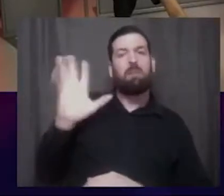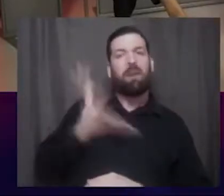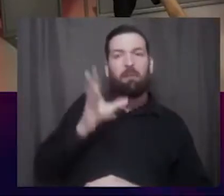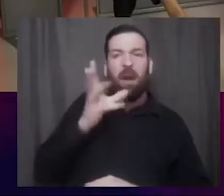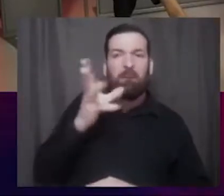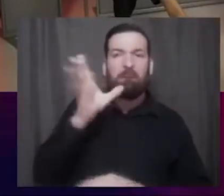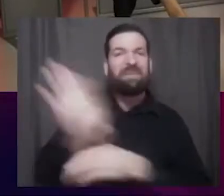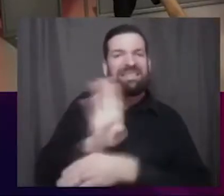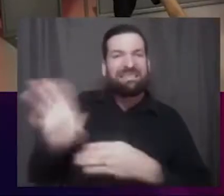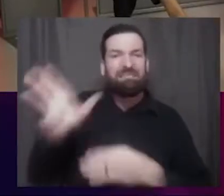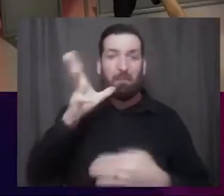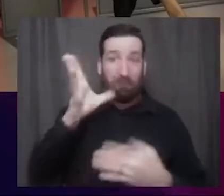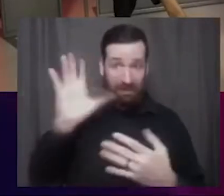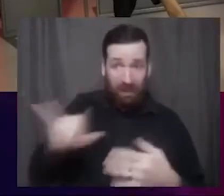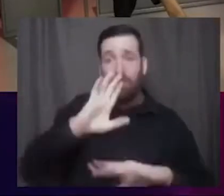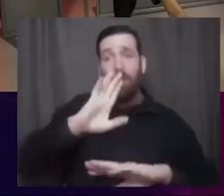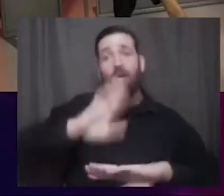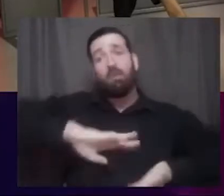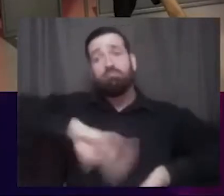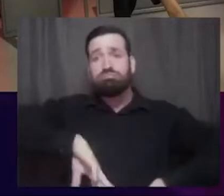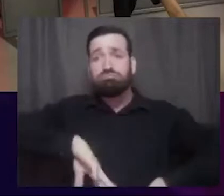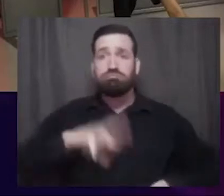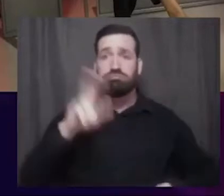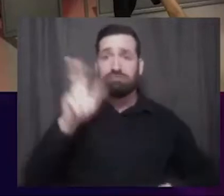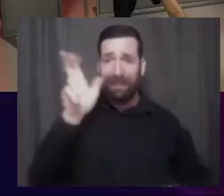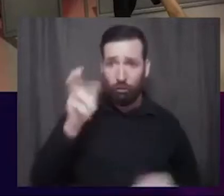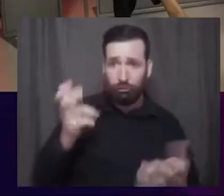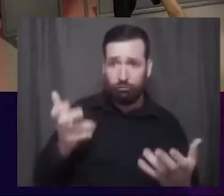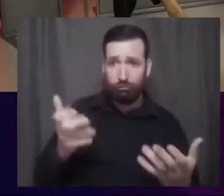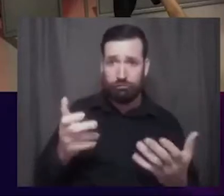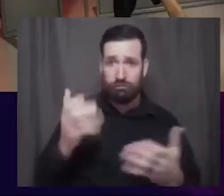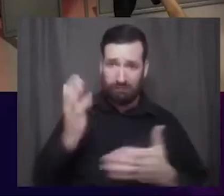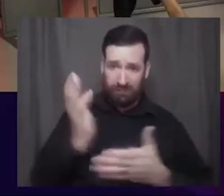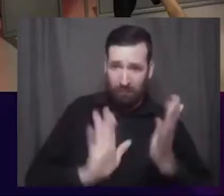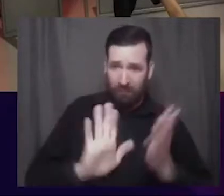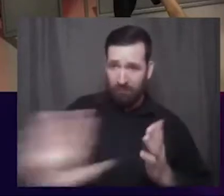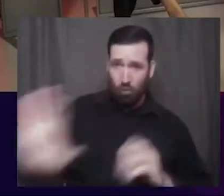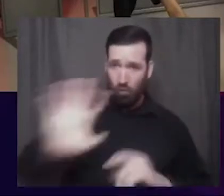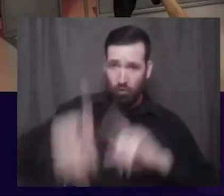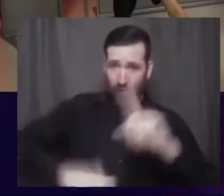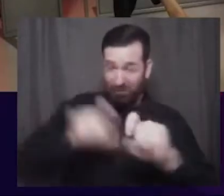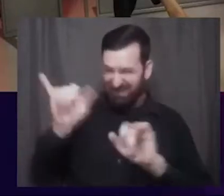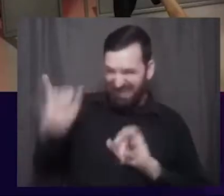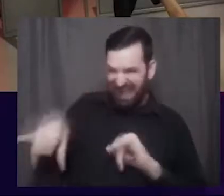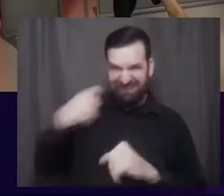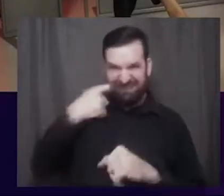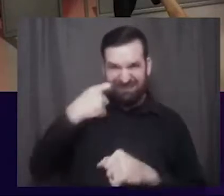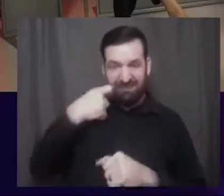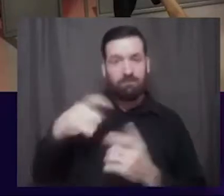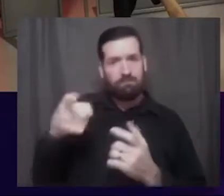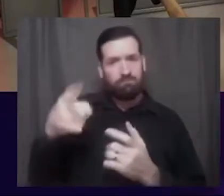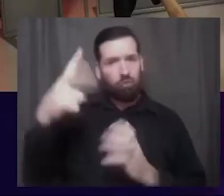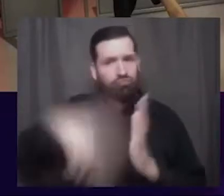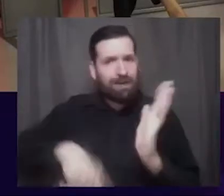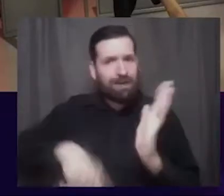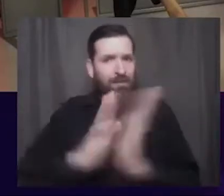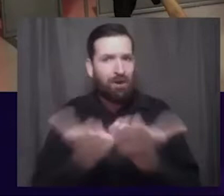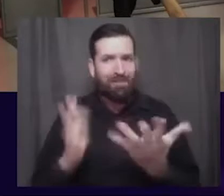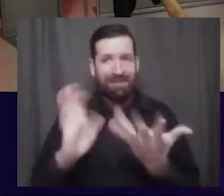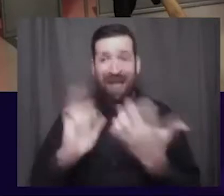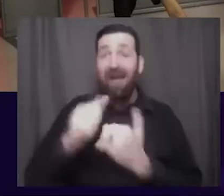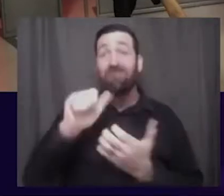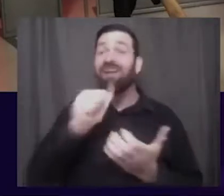that reassuring for you to hear? And were those some of the questions that you've had about this as you look ahead? I mean, you do read a book, How Not to Die. So you